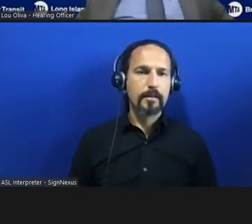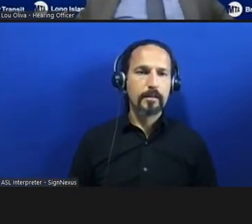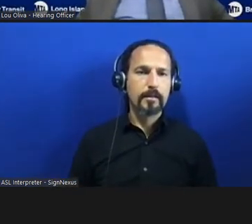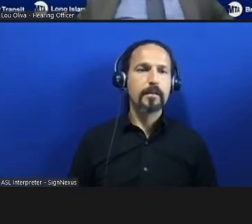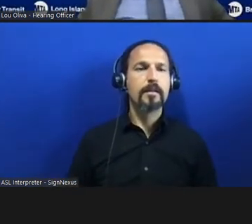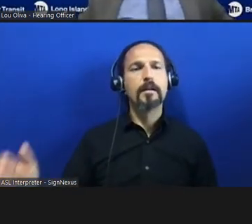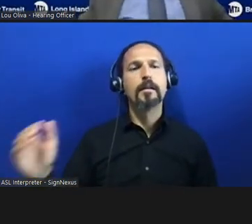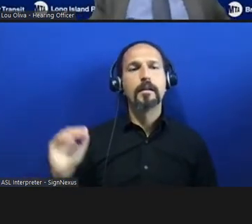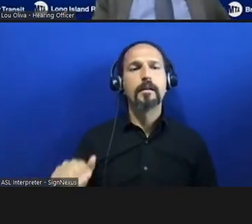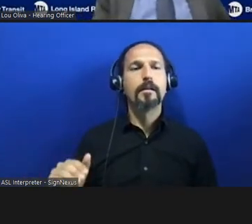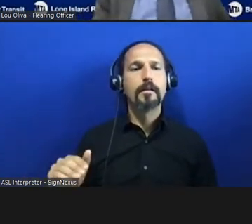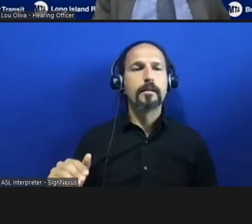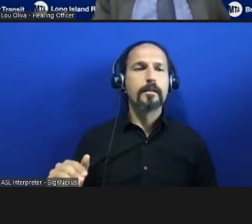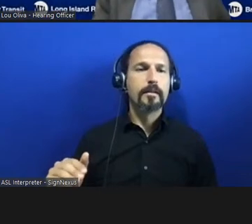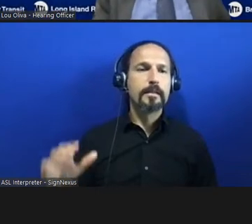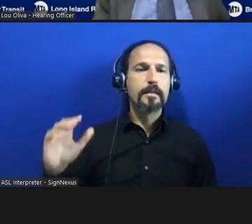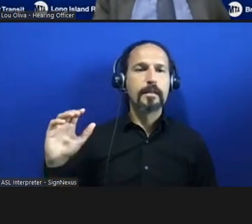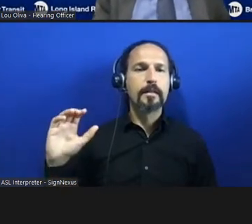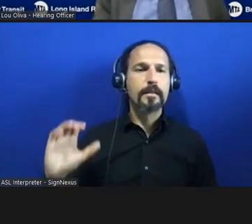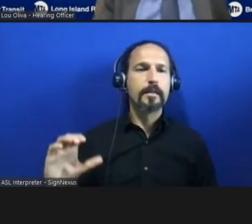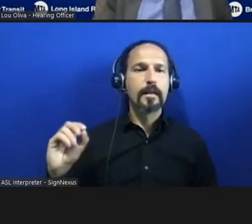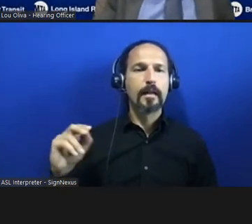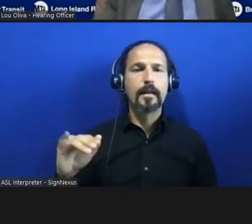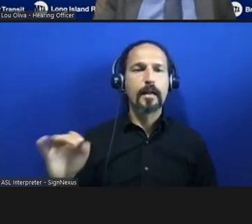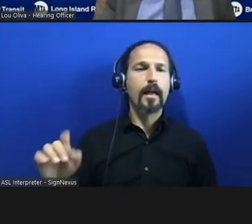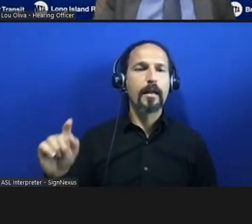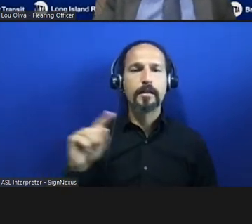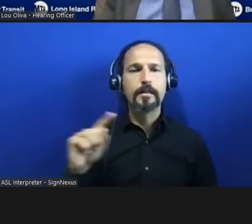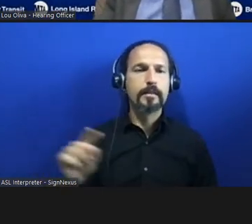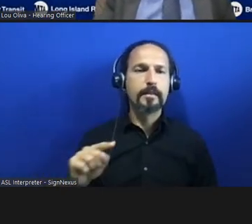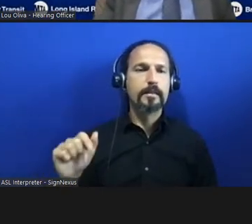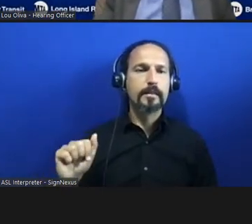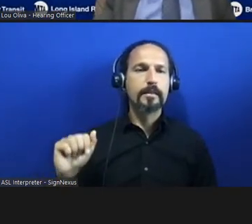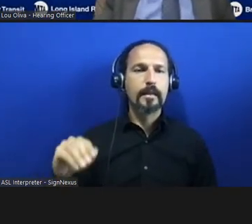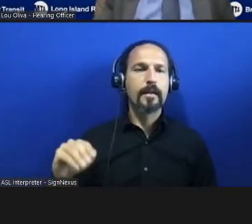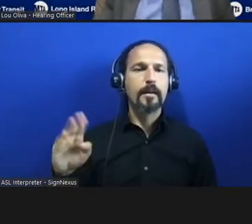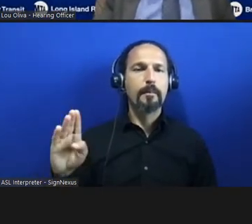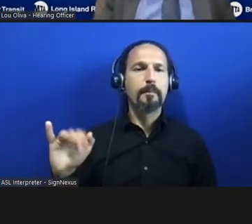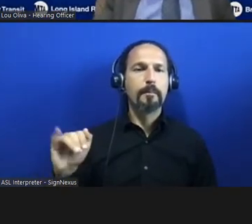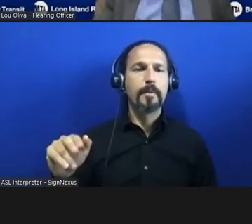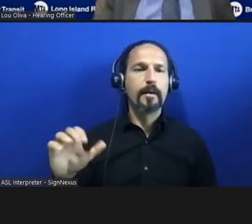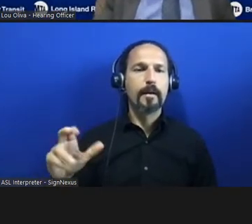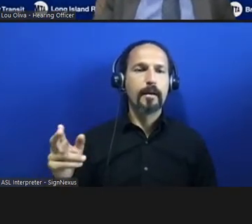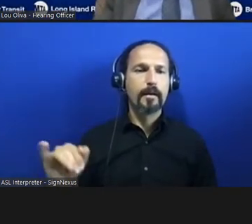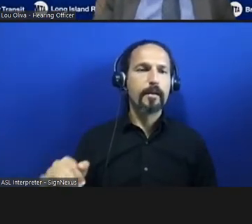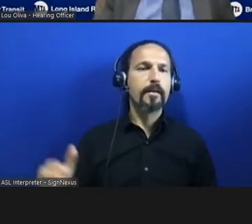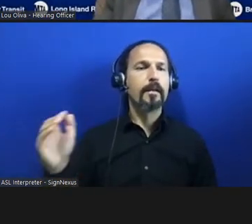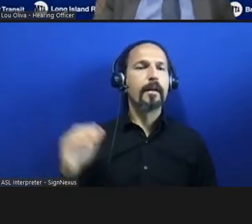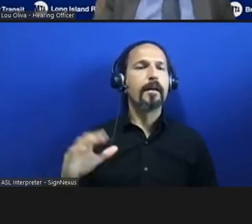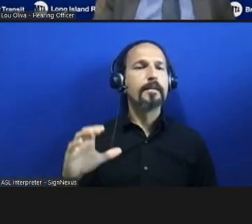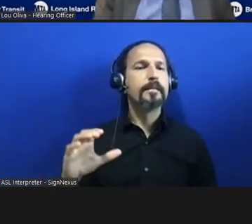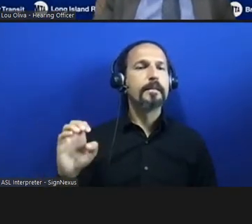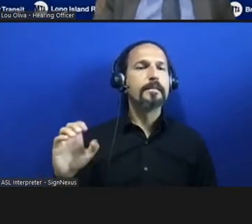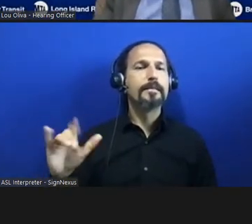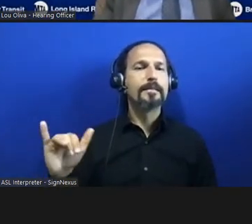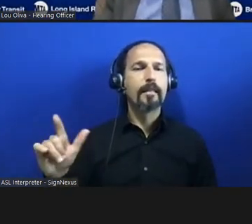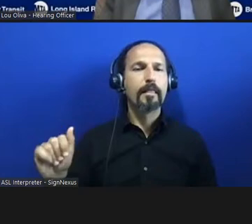the next speaker is Connie zambianchi followed by Cecilia Guerra